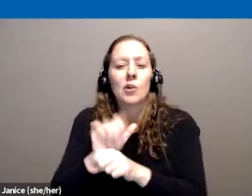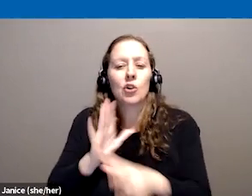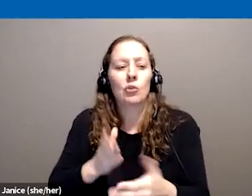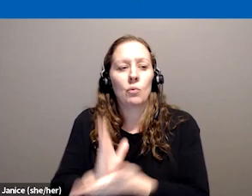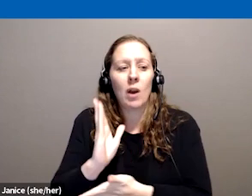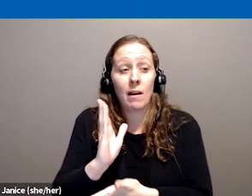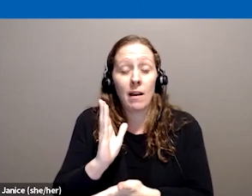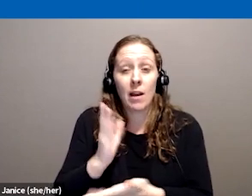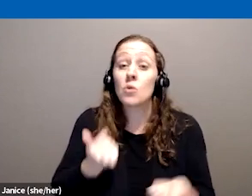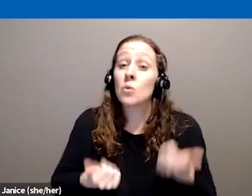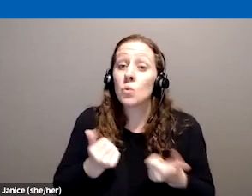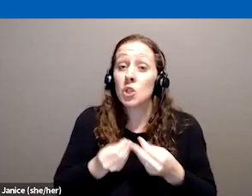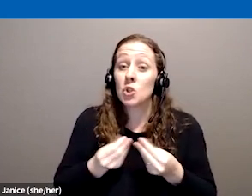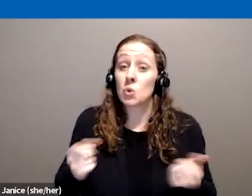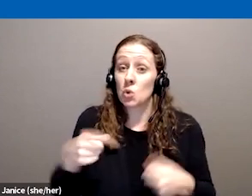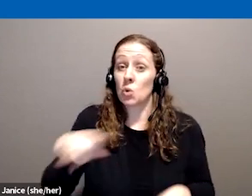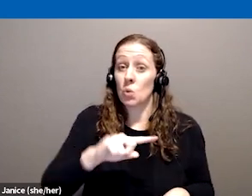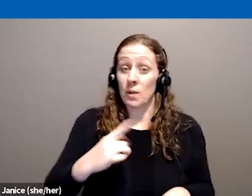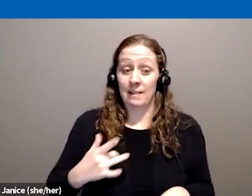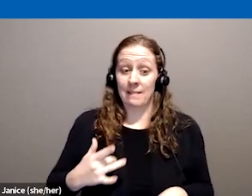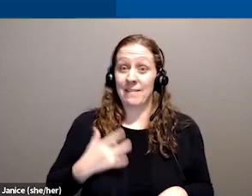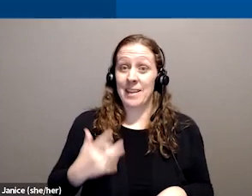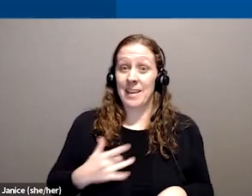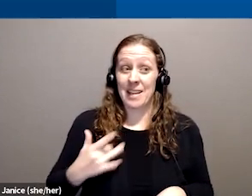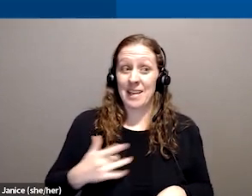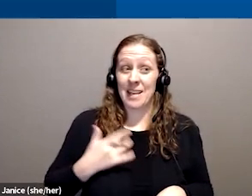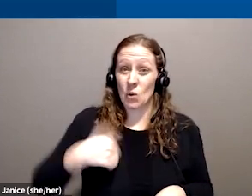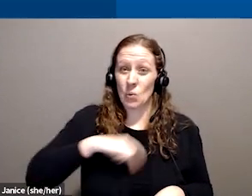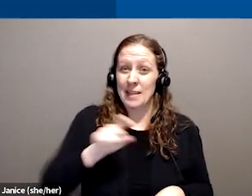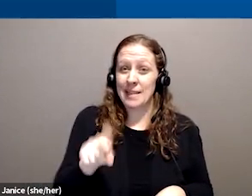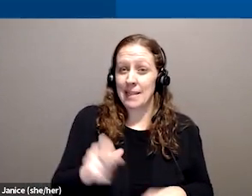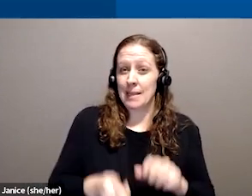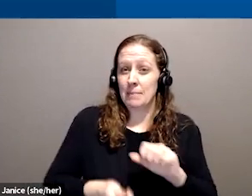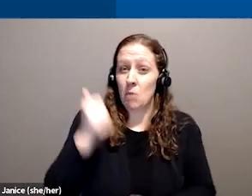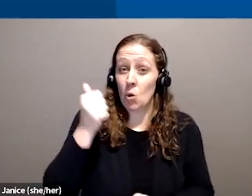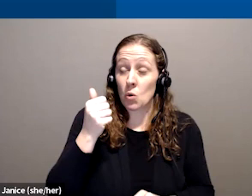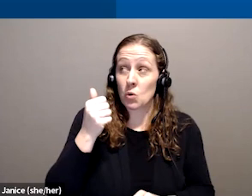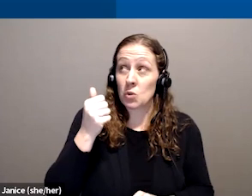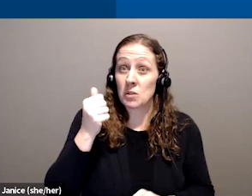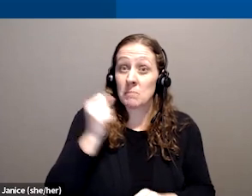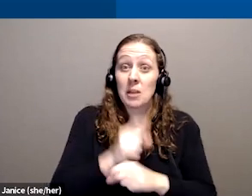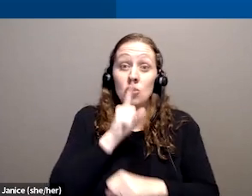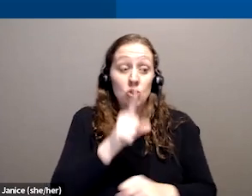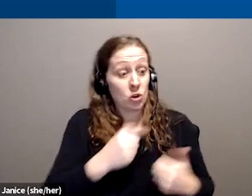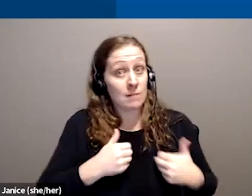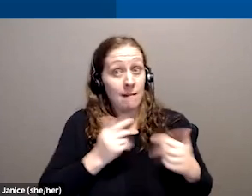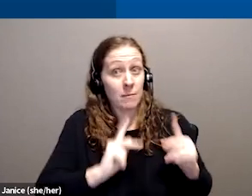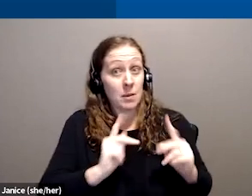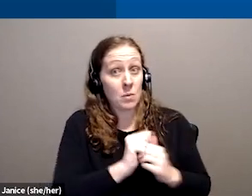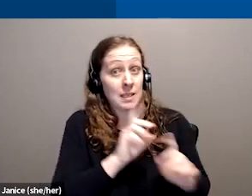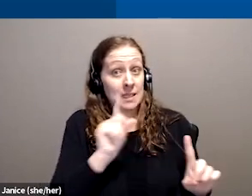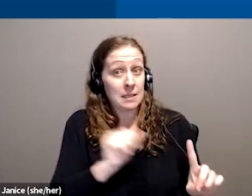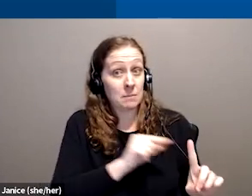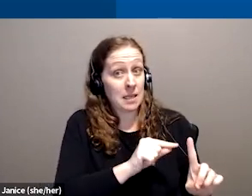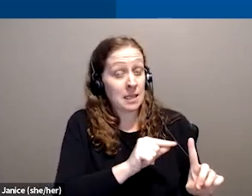Which of these solutions do you think we need the most to ensure the success of young people with disabilities in